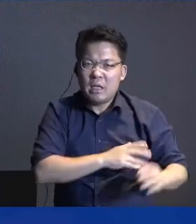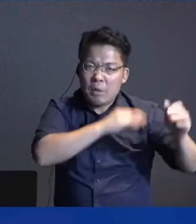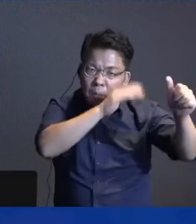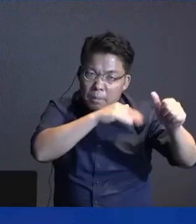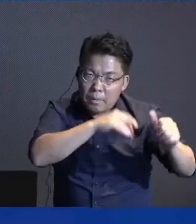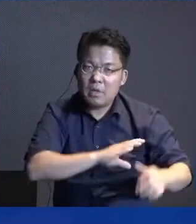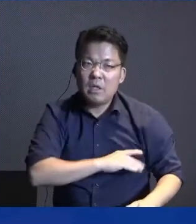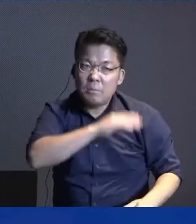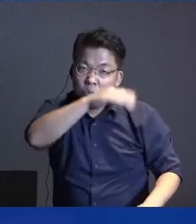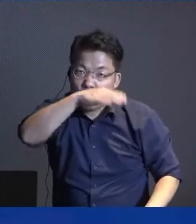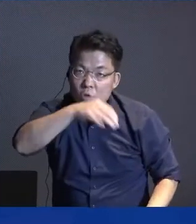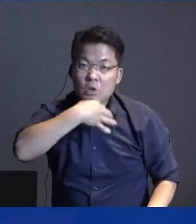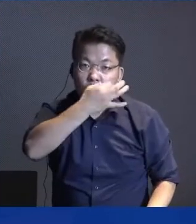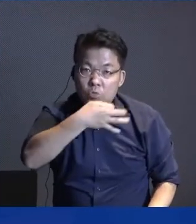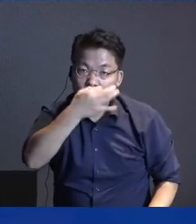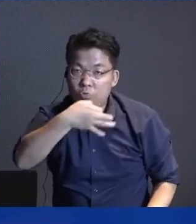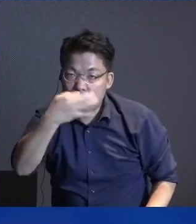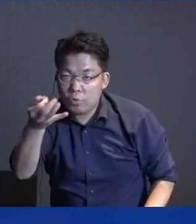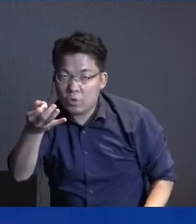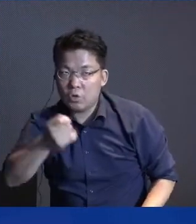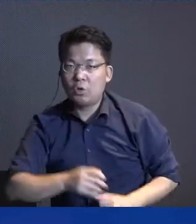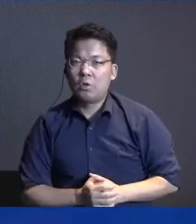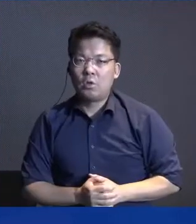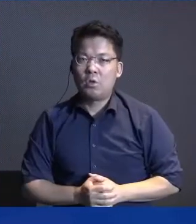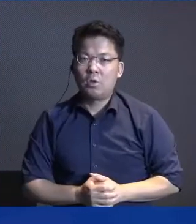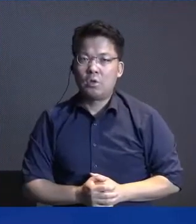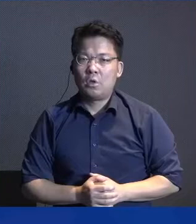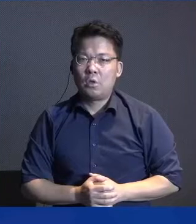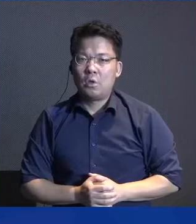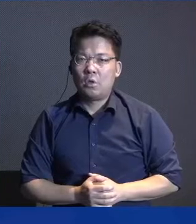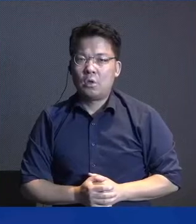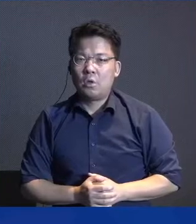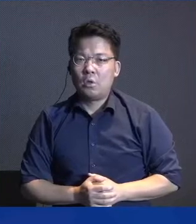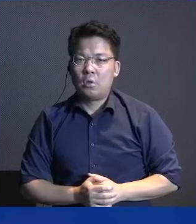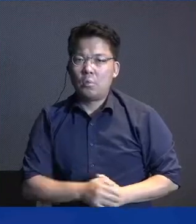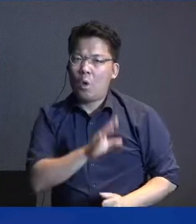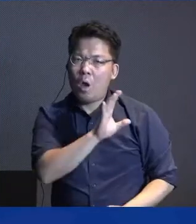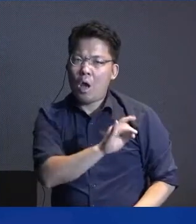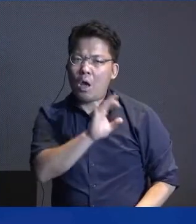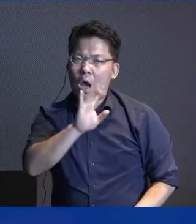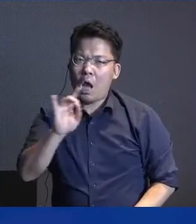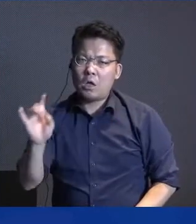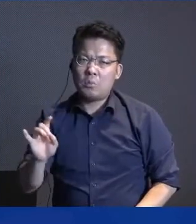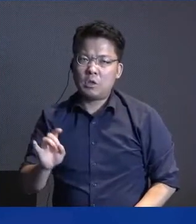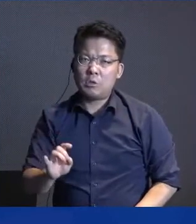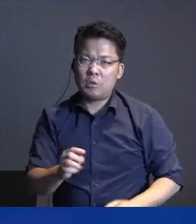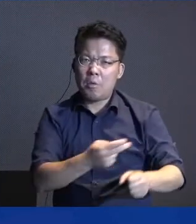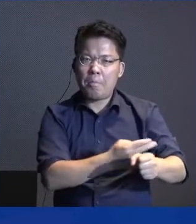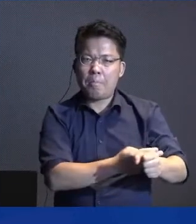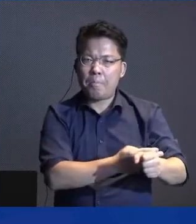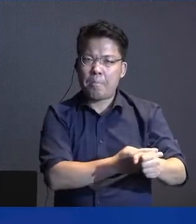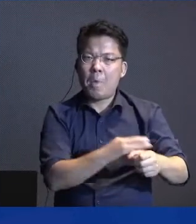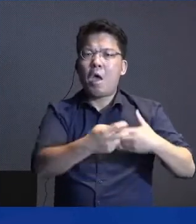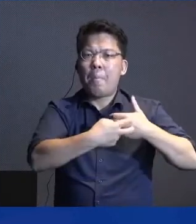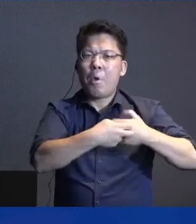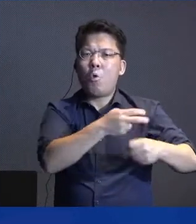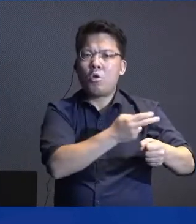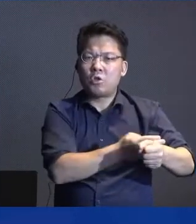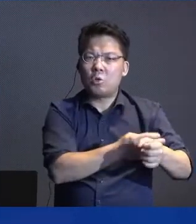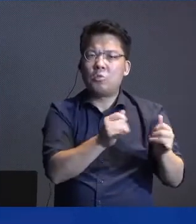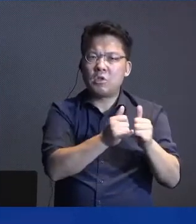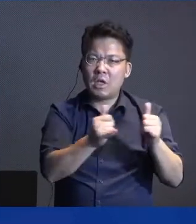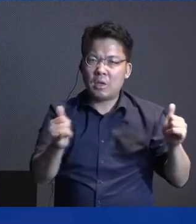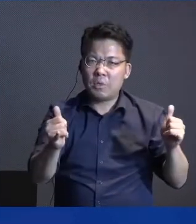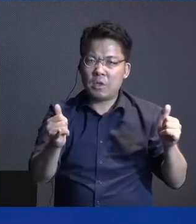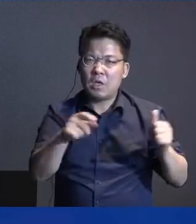common to see that once a healthcare worker enters their room and comes out, the door is left open, or sometimes they